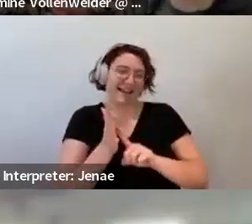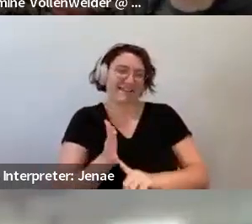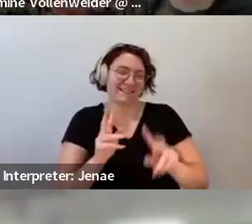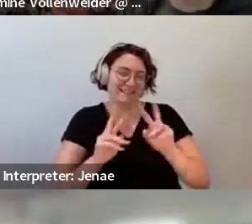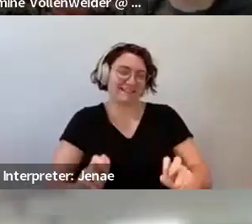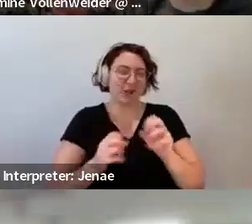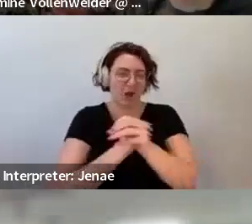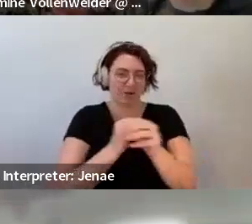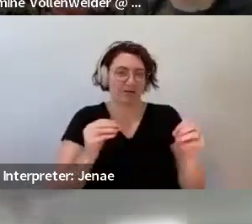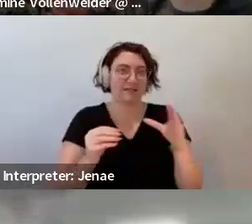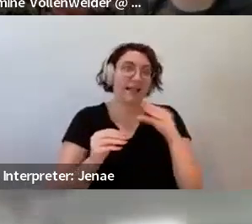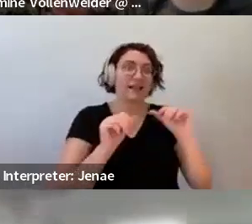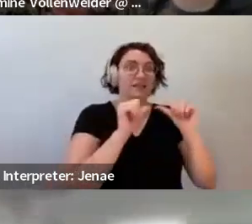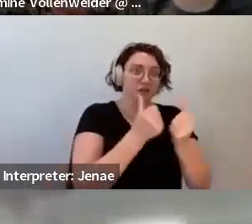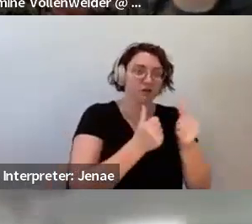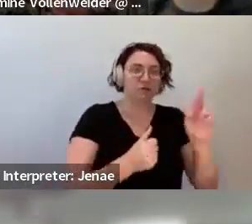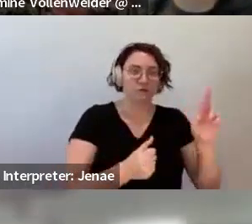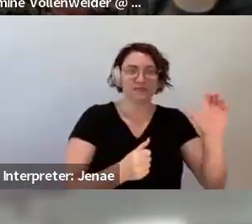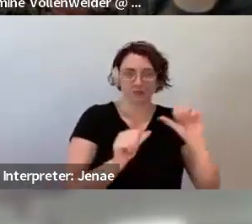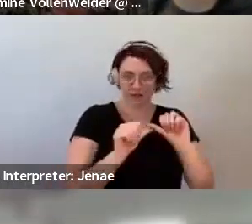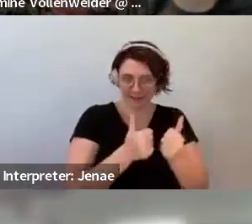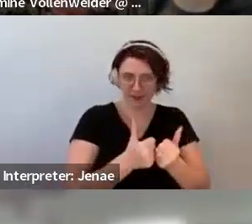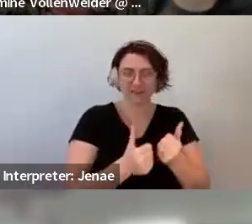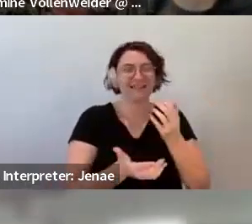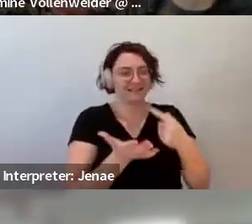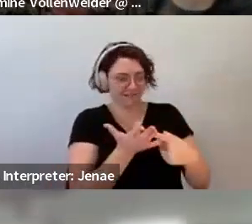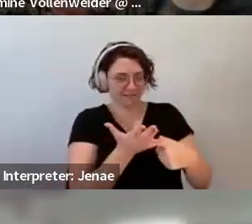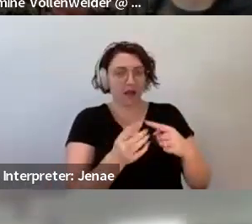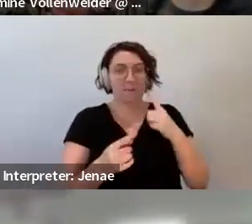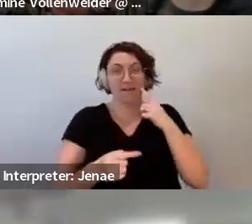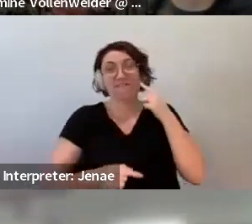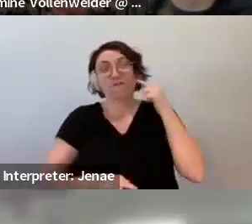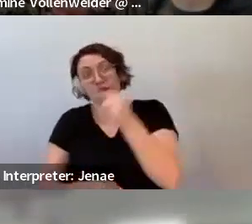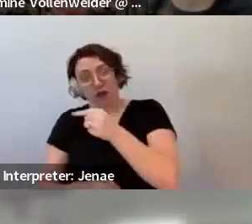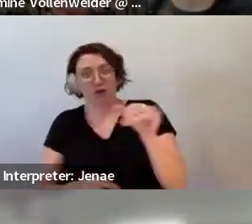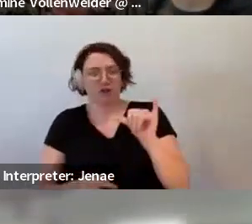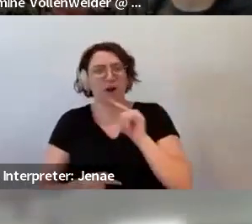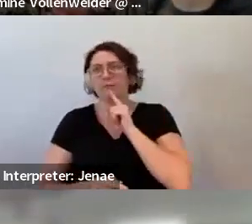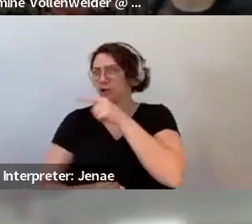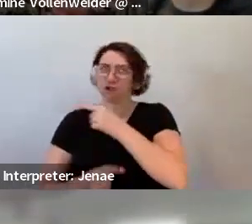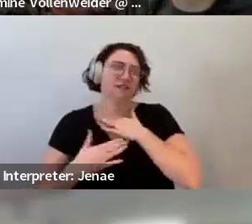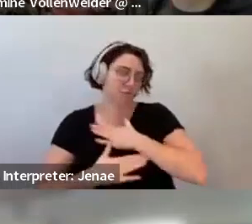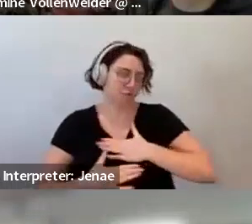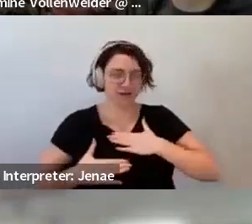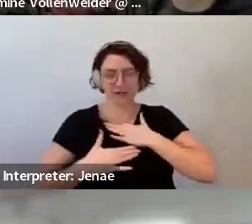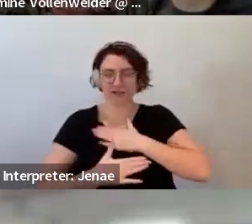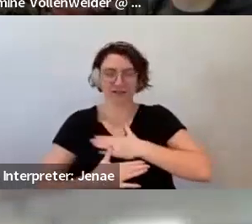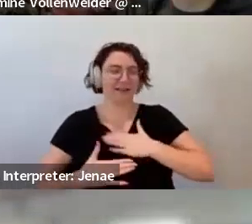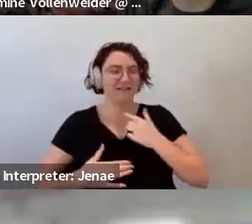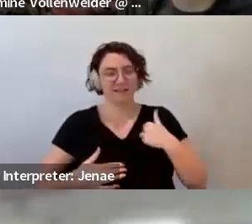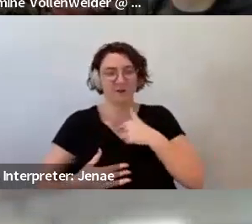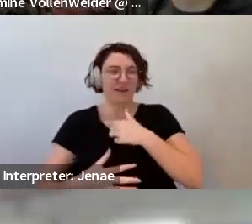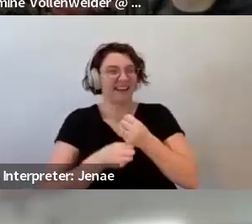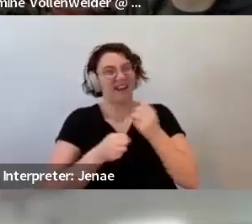the Association of Regional Center Agencies, talking with them. But on her behalf as well, I'm sure she's also very appreciative that we got our